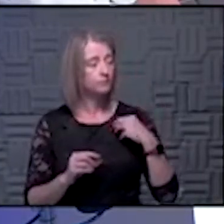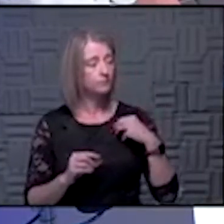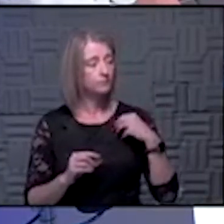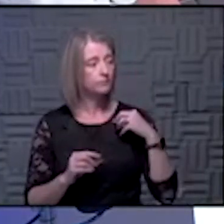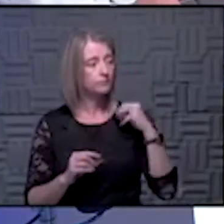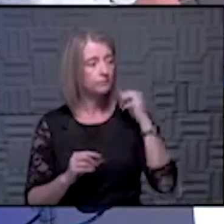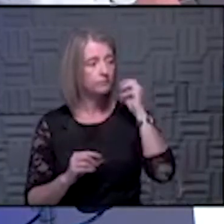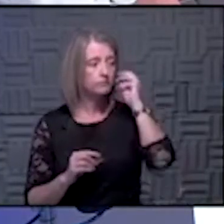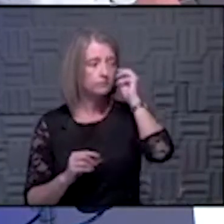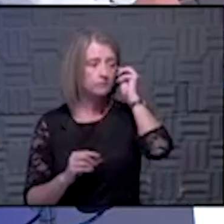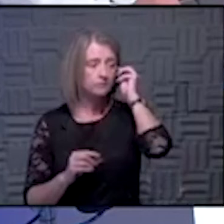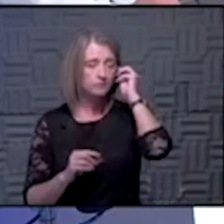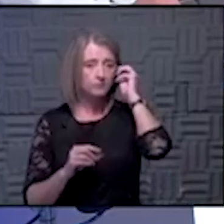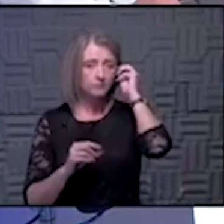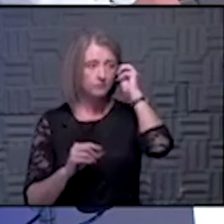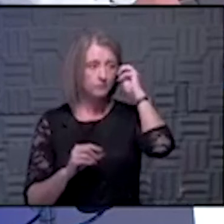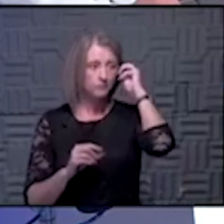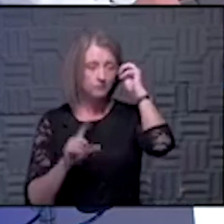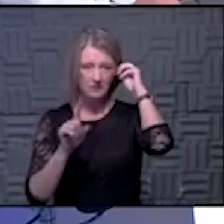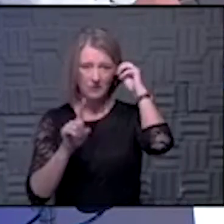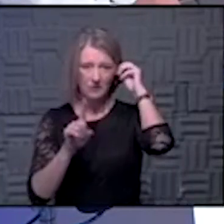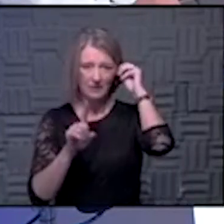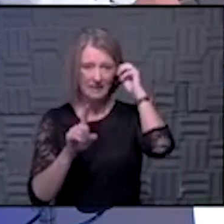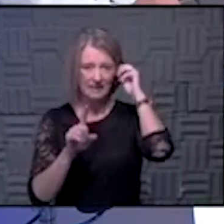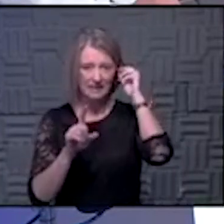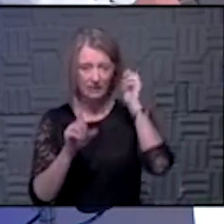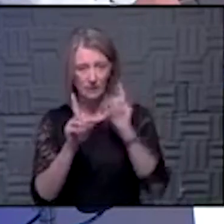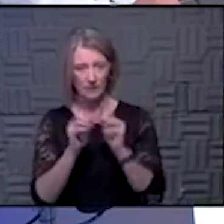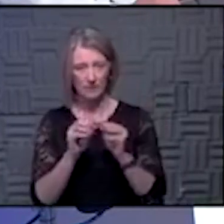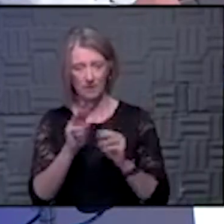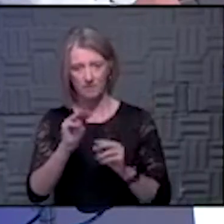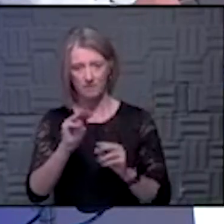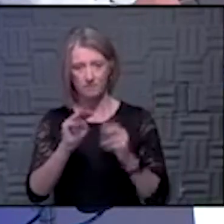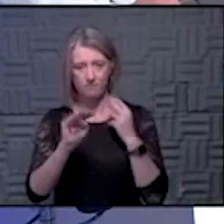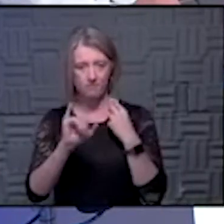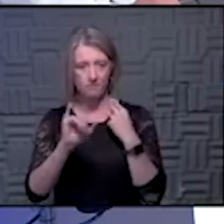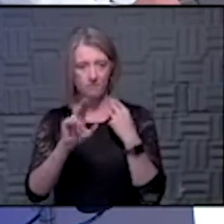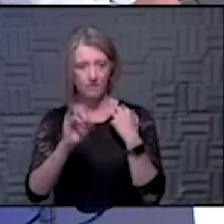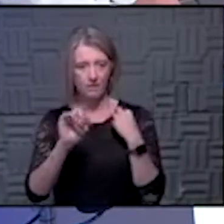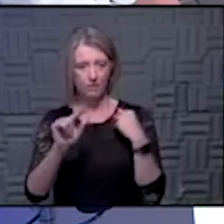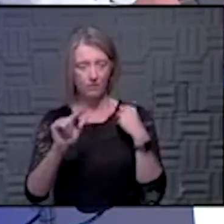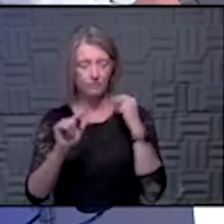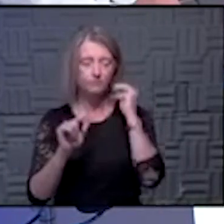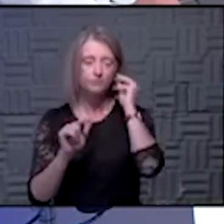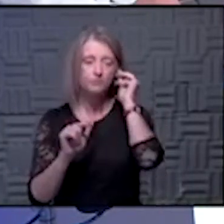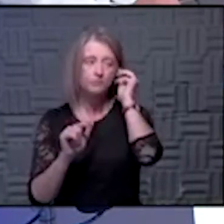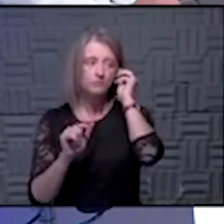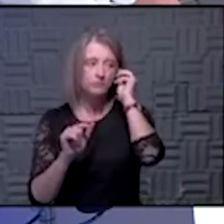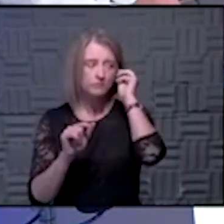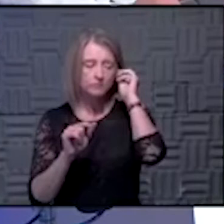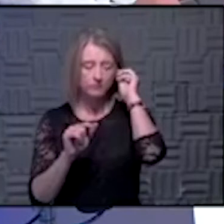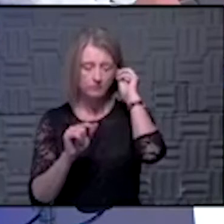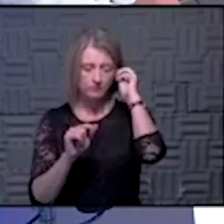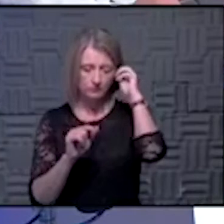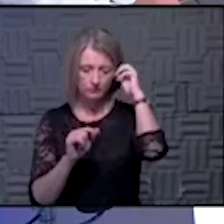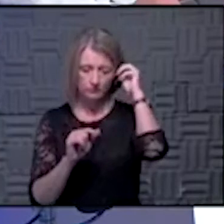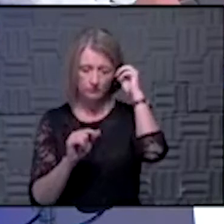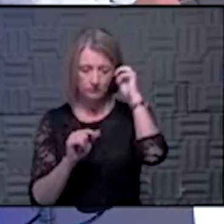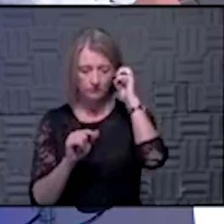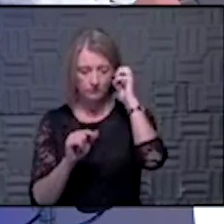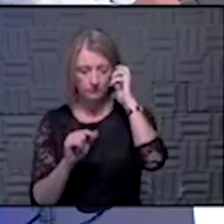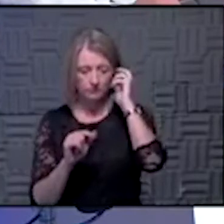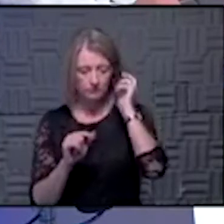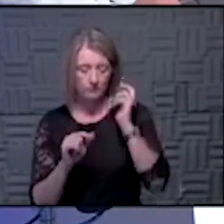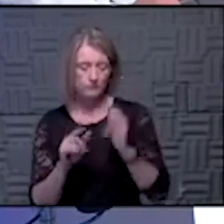says, and I just lost it. Hold on, Michael. My phone. There it is. I have a friend who is a World